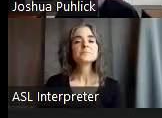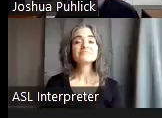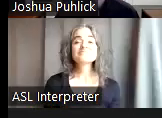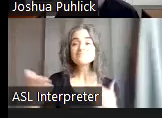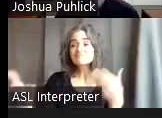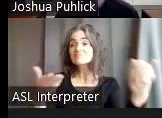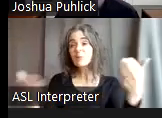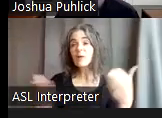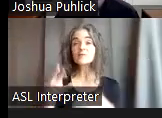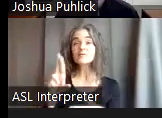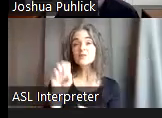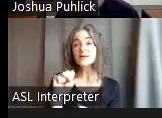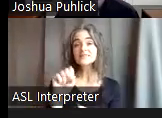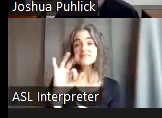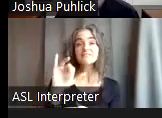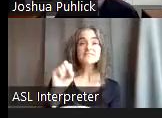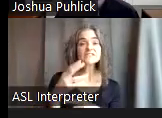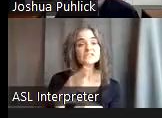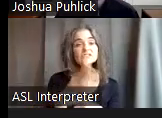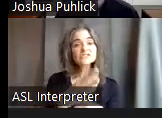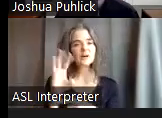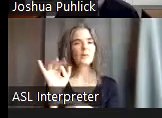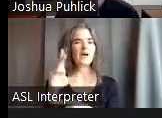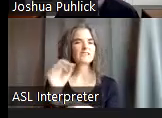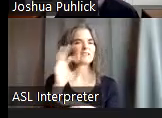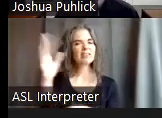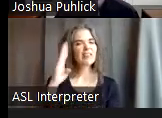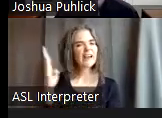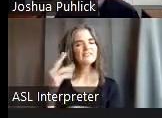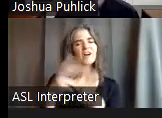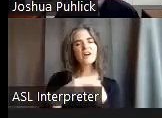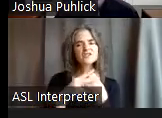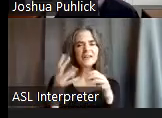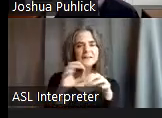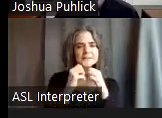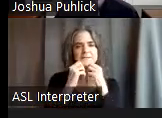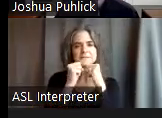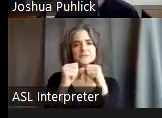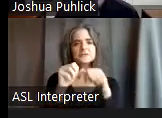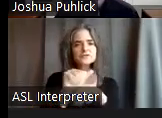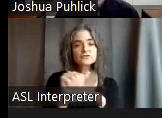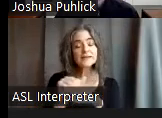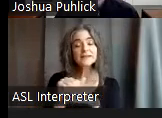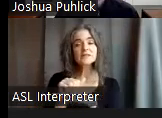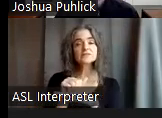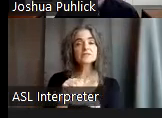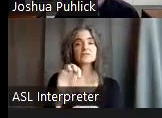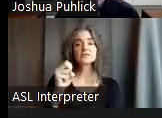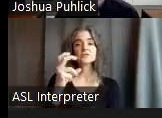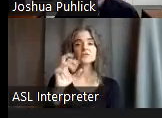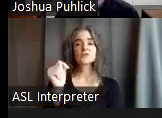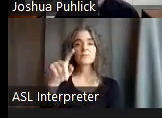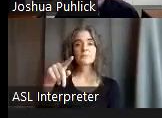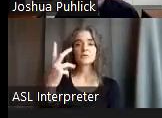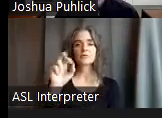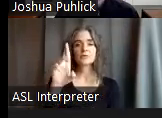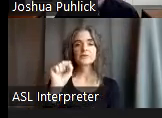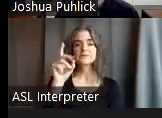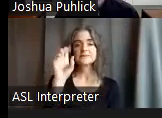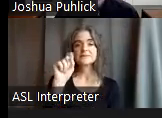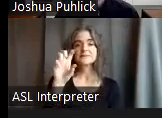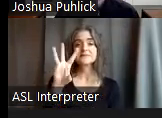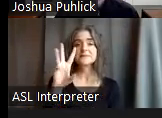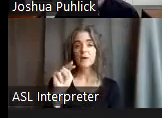Welcome from the U.S. Fish and Wildlife Service's National Conservation Training Center in Shepherdstown, West Virginia. My name is Mark Cancelari, and